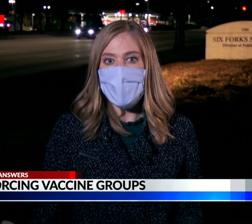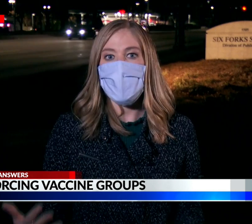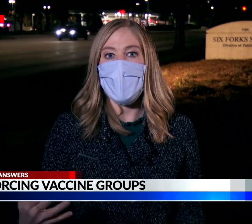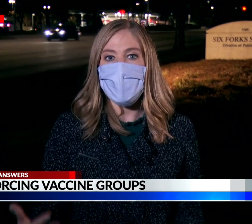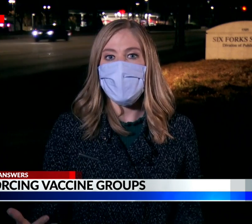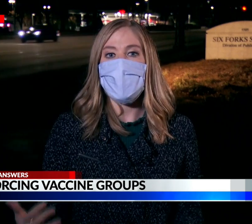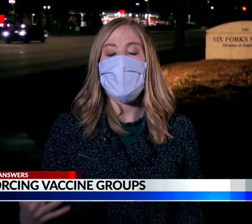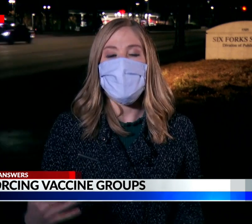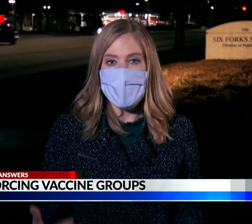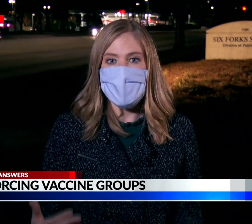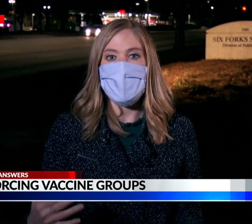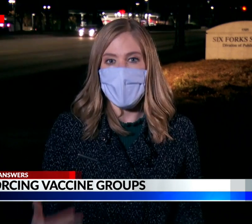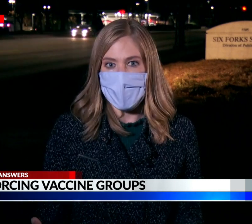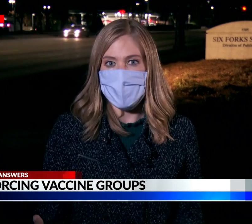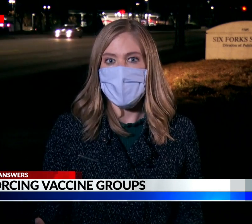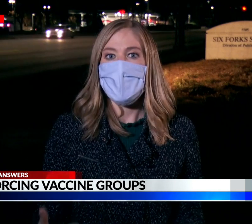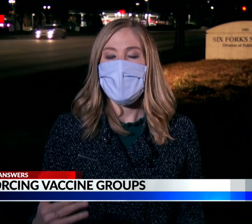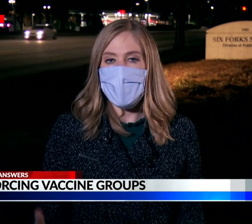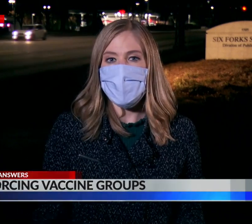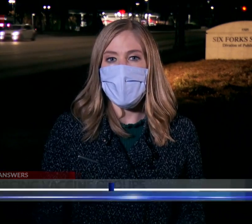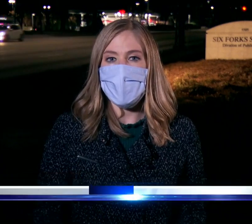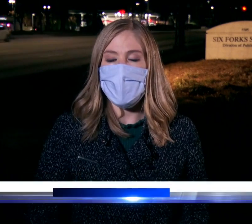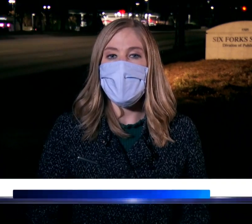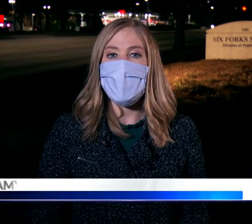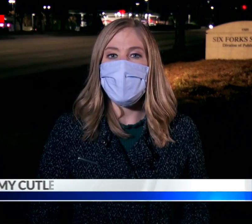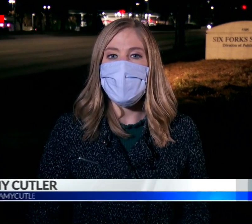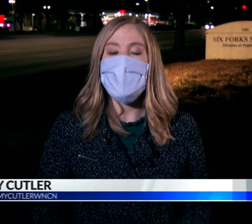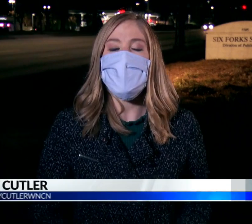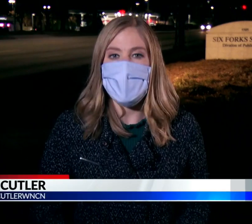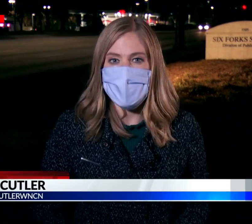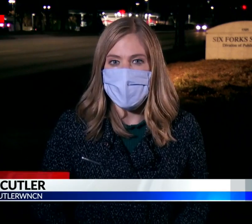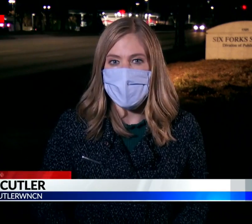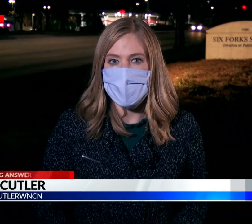supply will actually meet demand. Live in Raleigh, Amy Cutler, CBS 17.